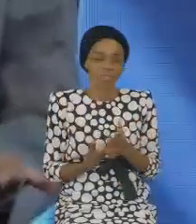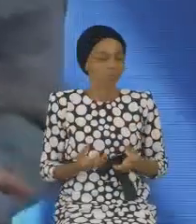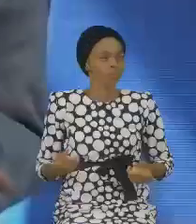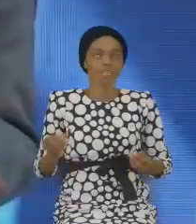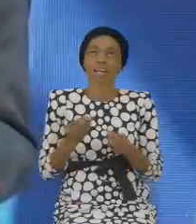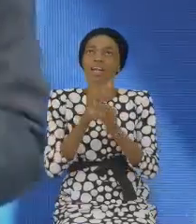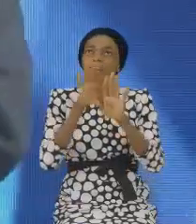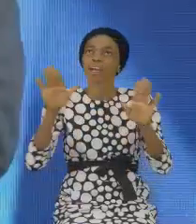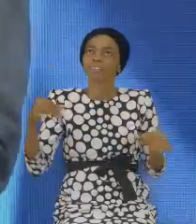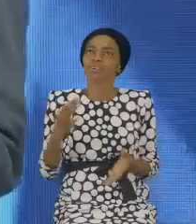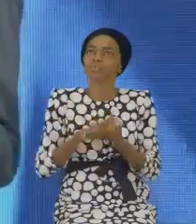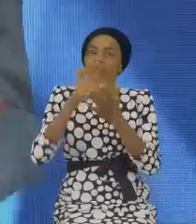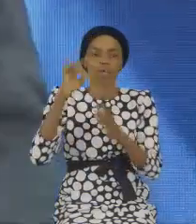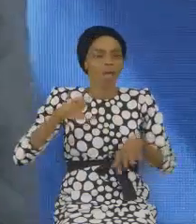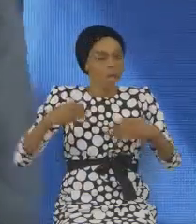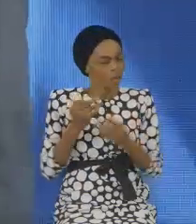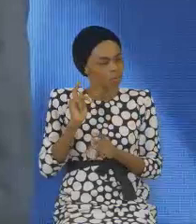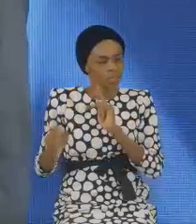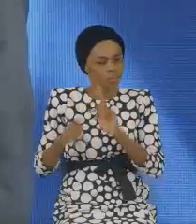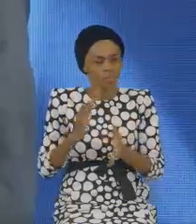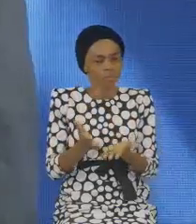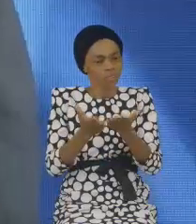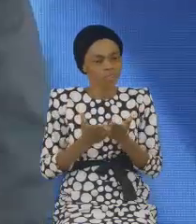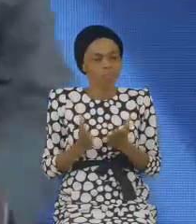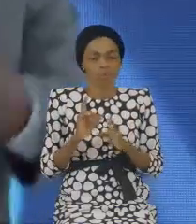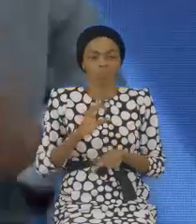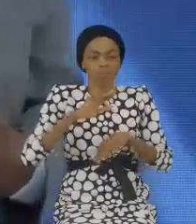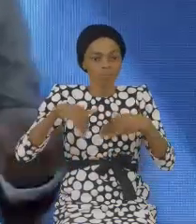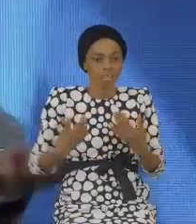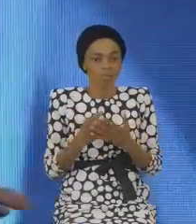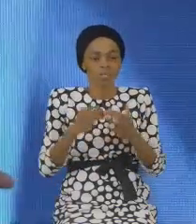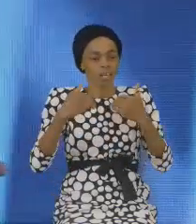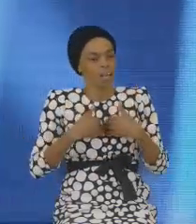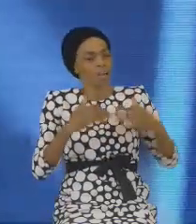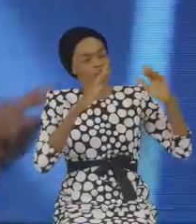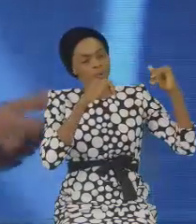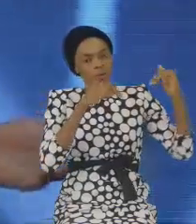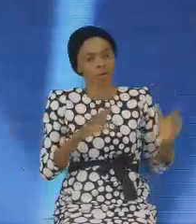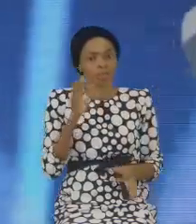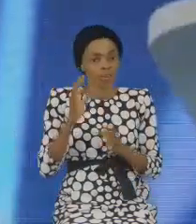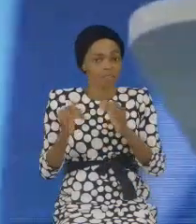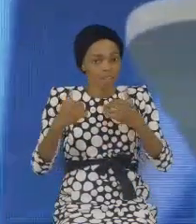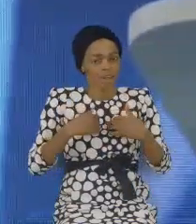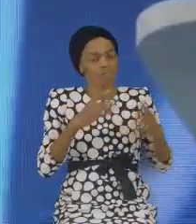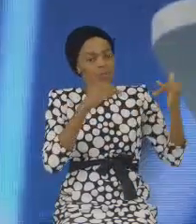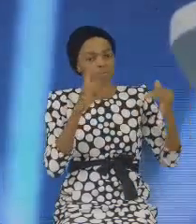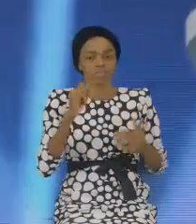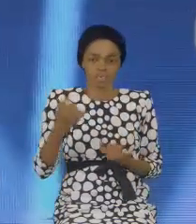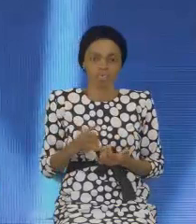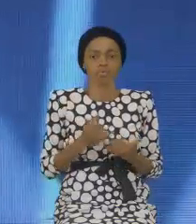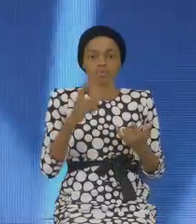they desire that? Without desire, how will they have hope? If they have that hope, then they understand that